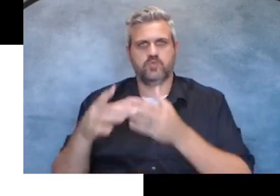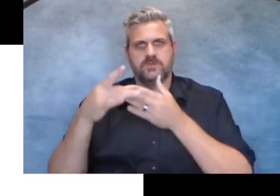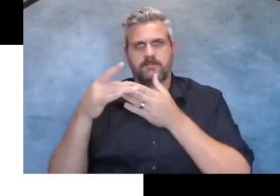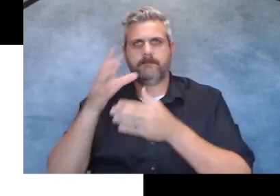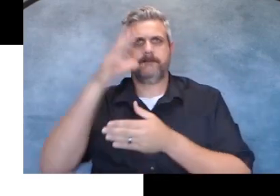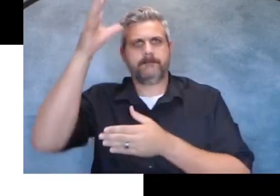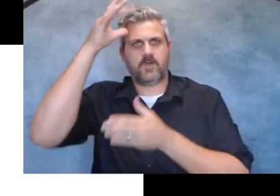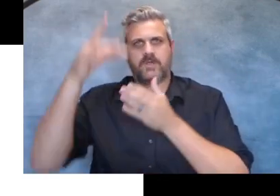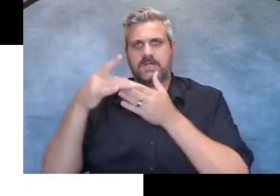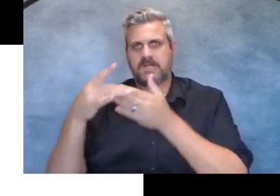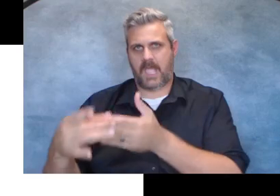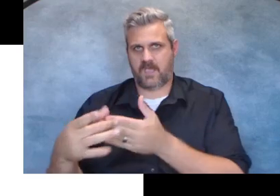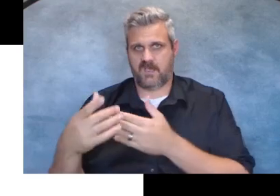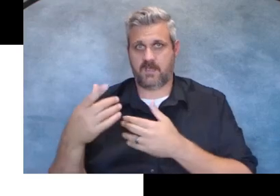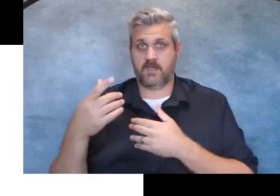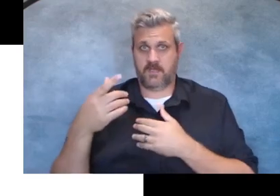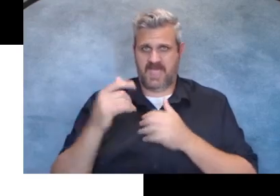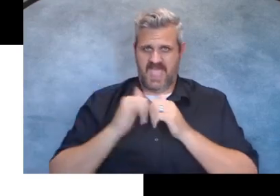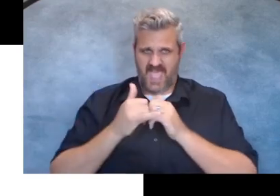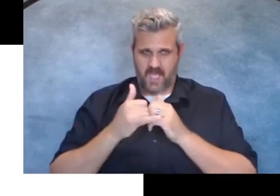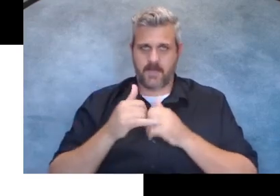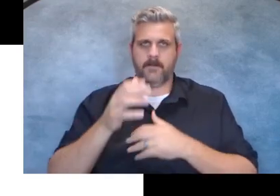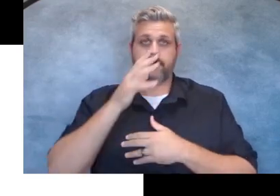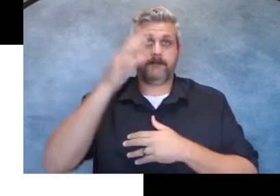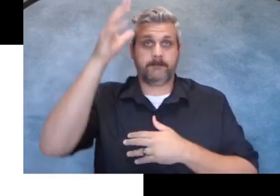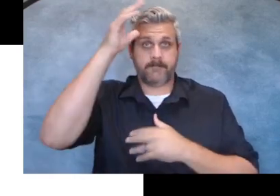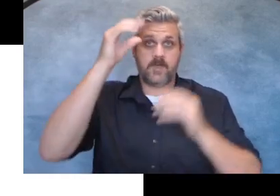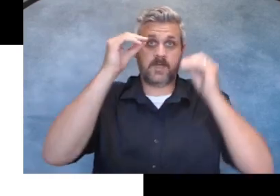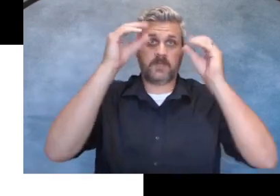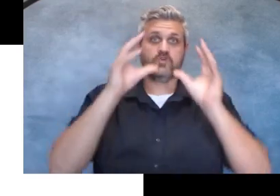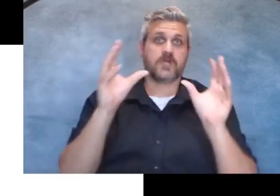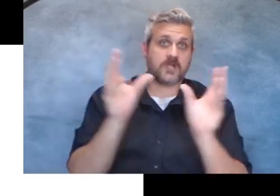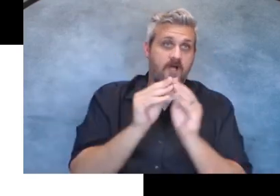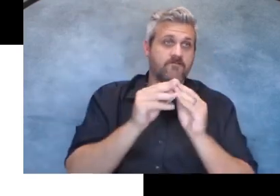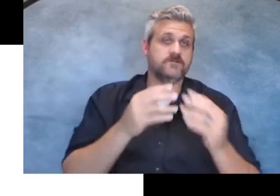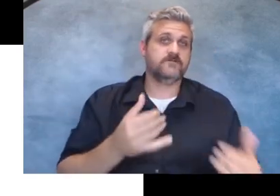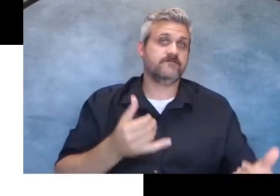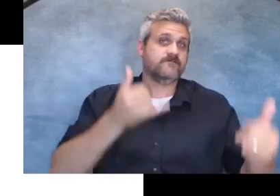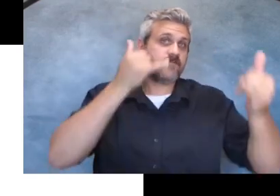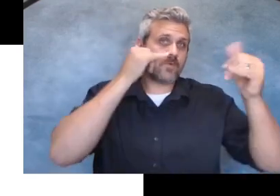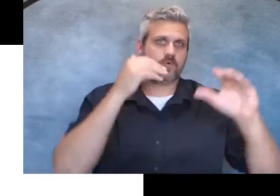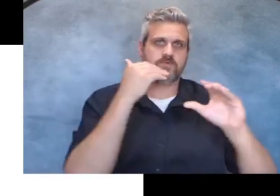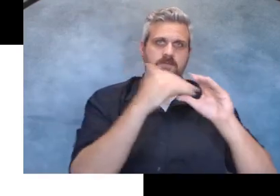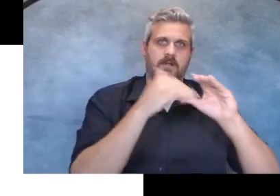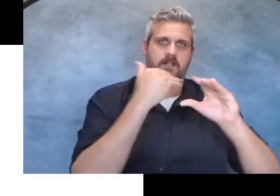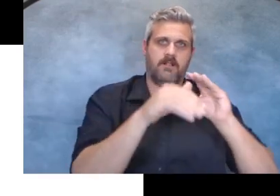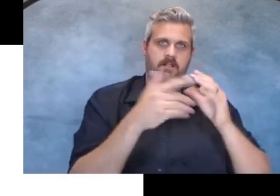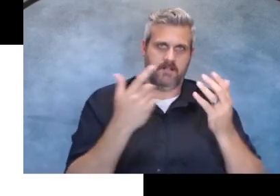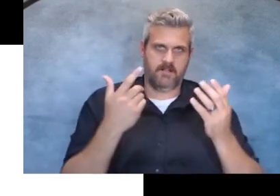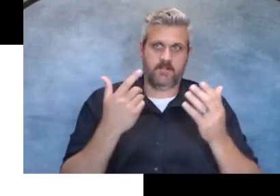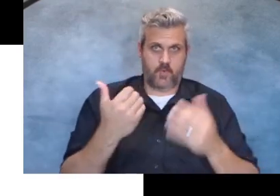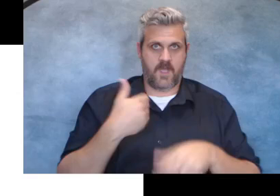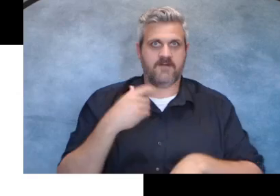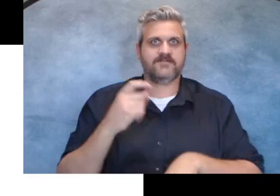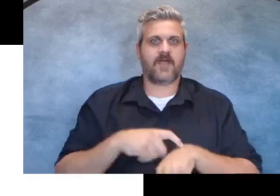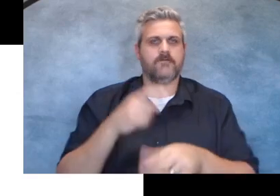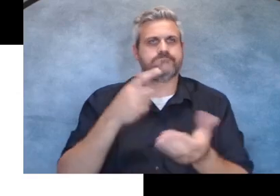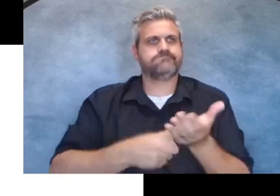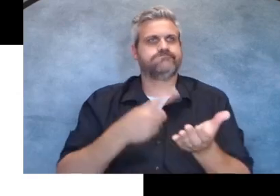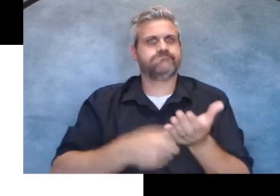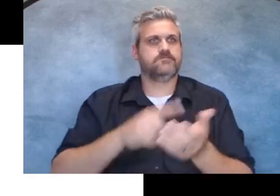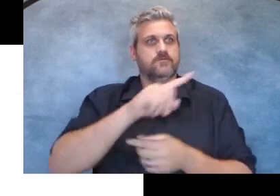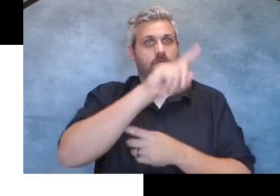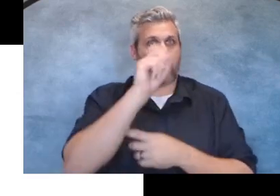Guide. Do so through parent-teacher conferences, phone calls, or emails. This allows not only time to discuss